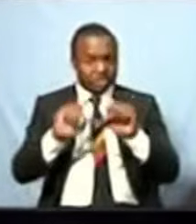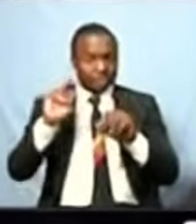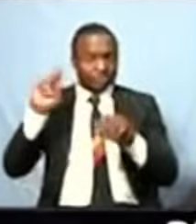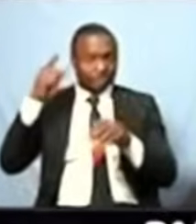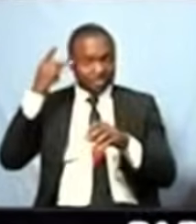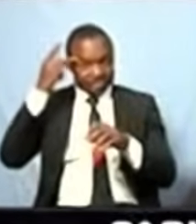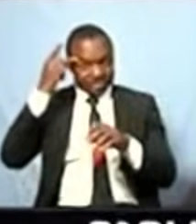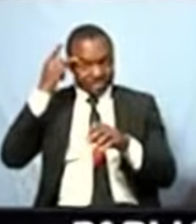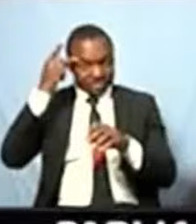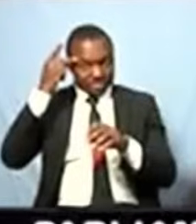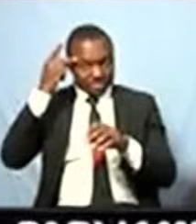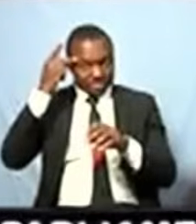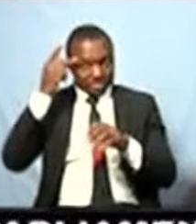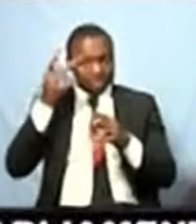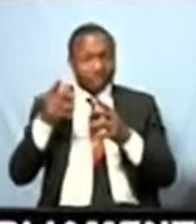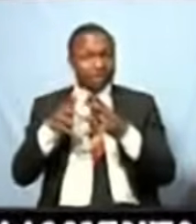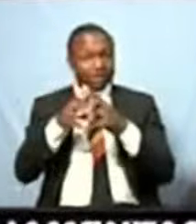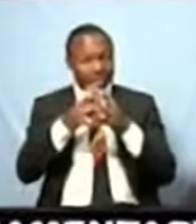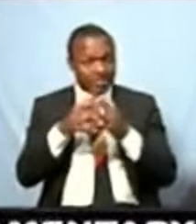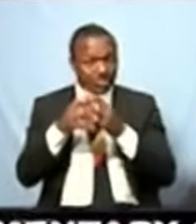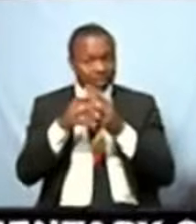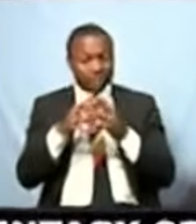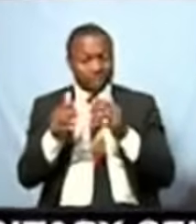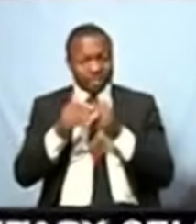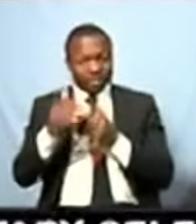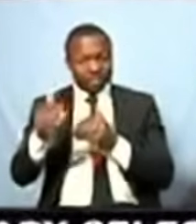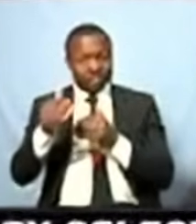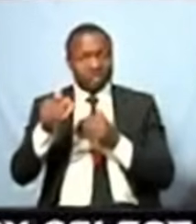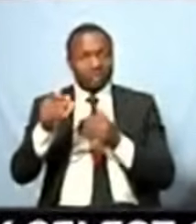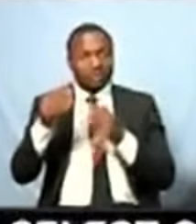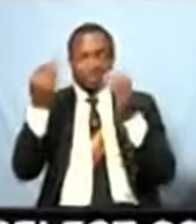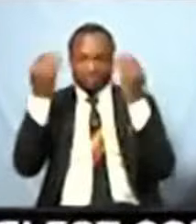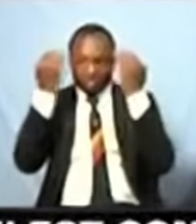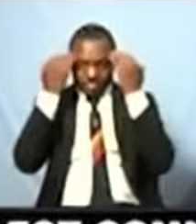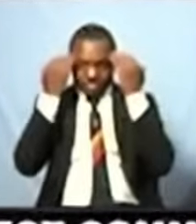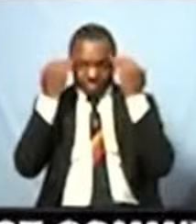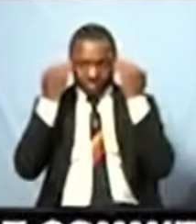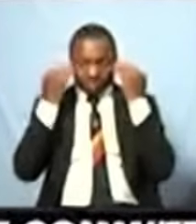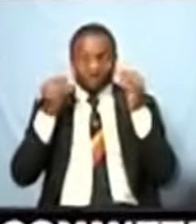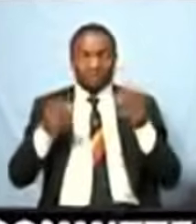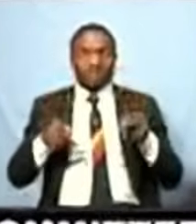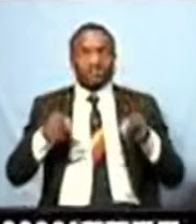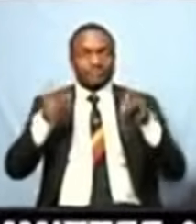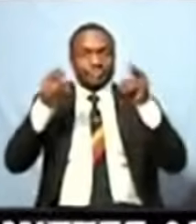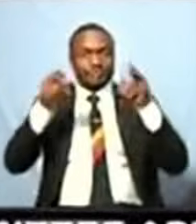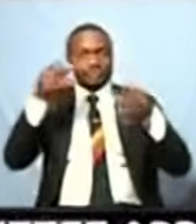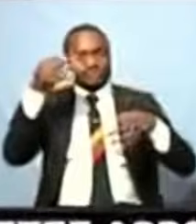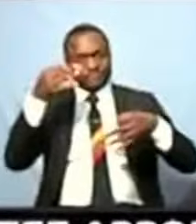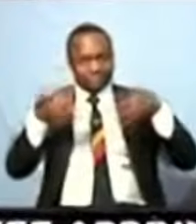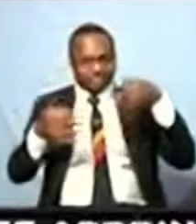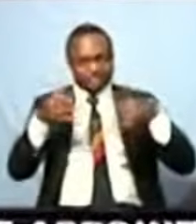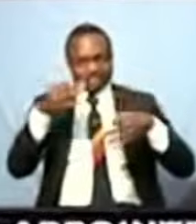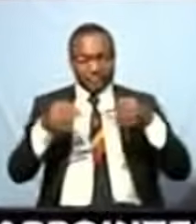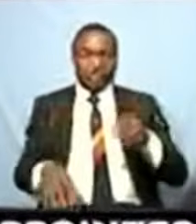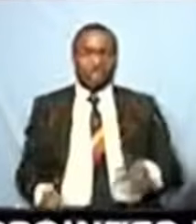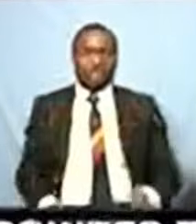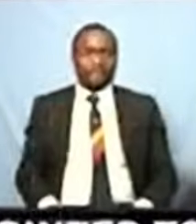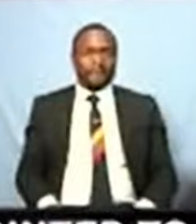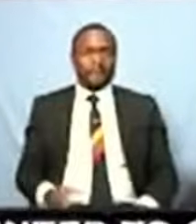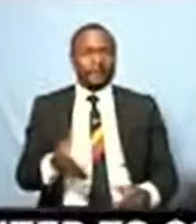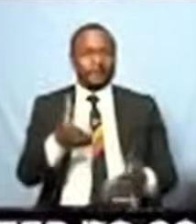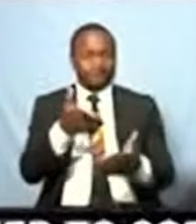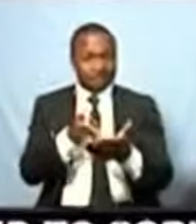government. Happens in America, where it even extends to judges of the highest courts. So, is